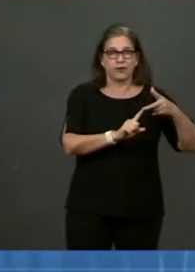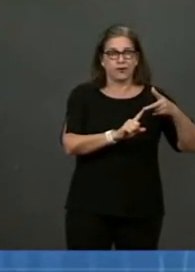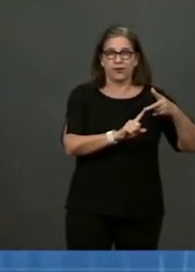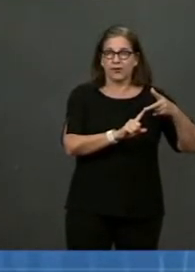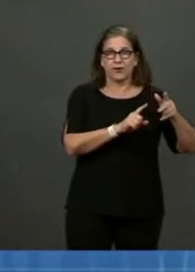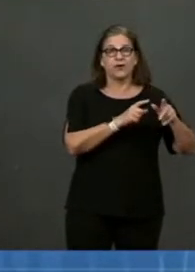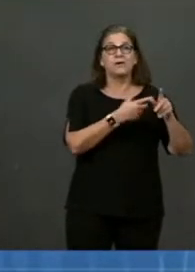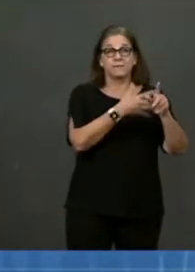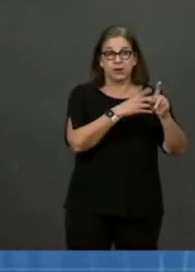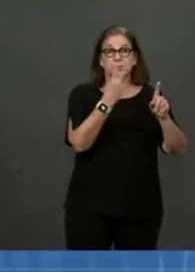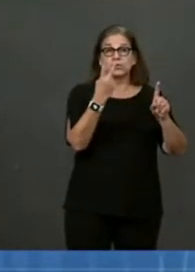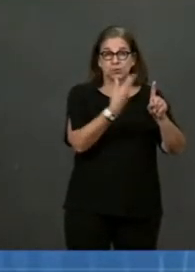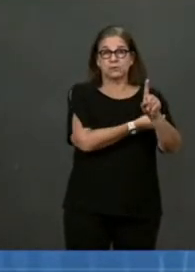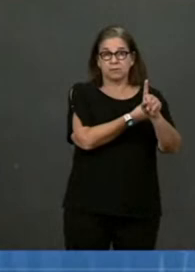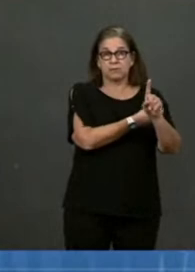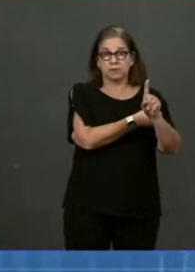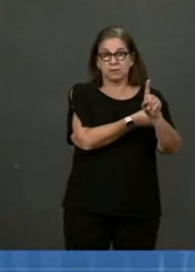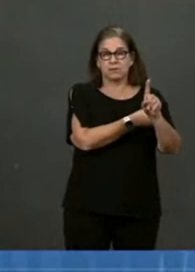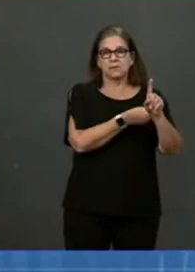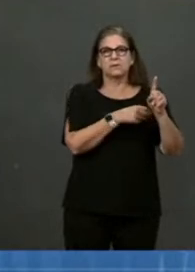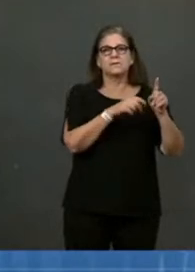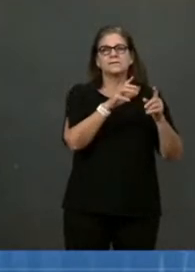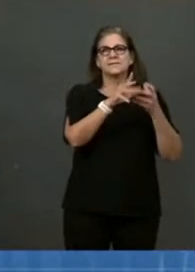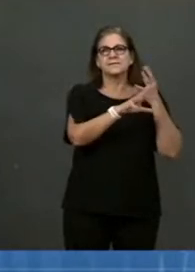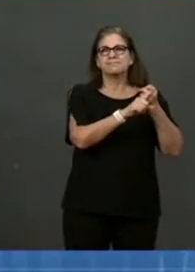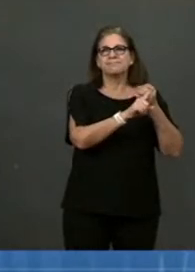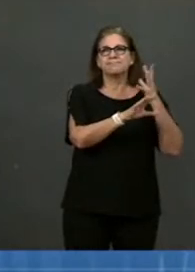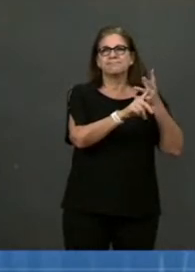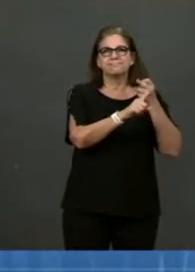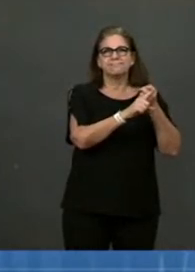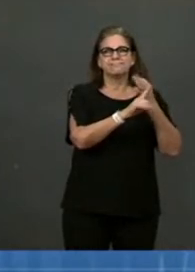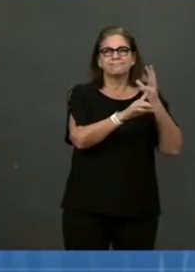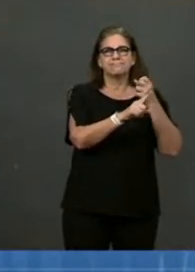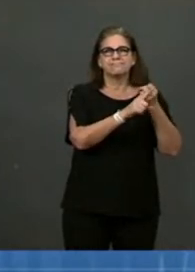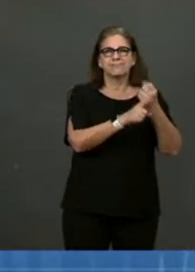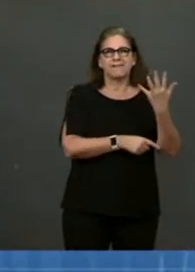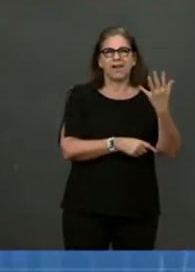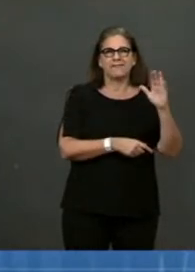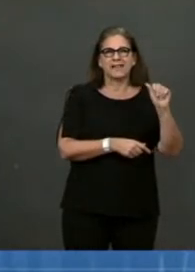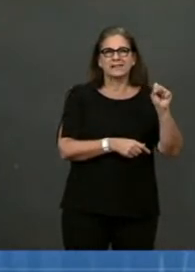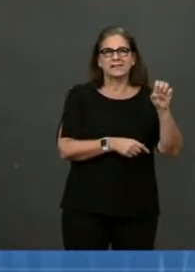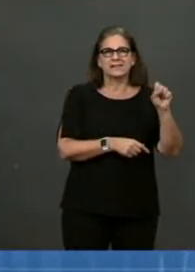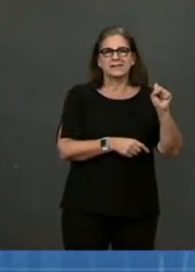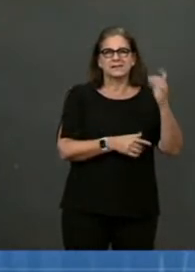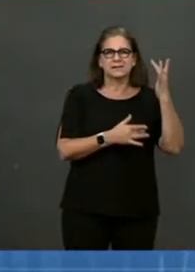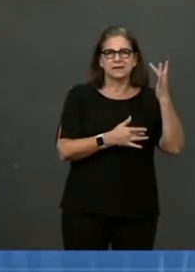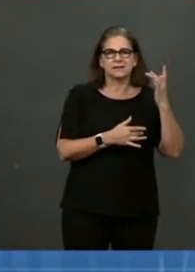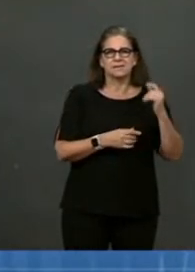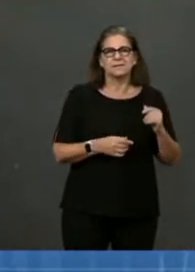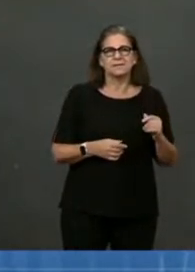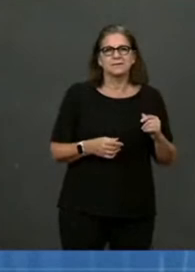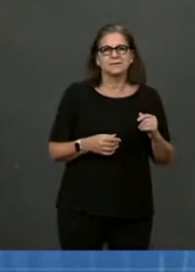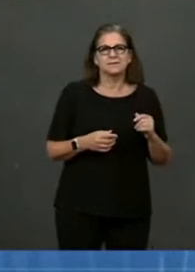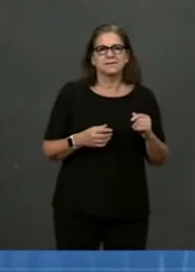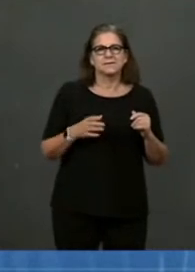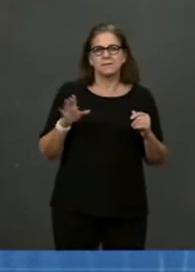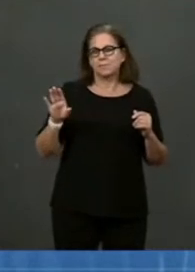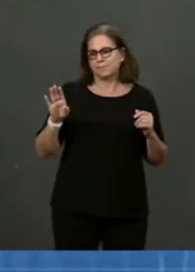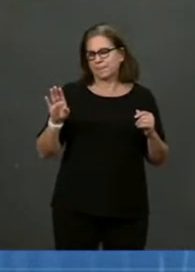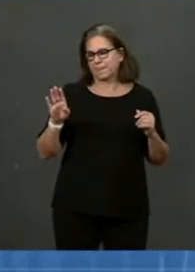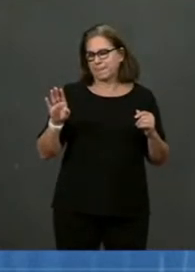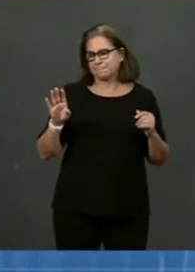and 109 cases in the non-booster group, again, with a very favorable safety profile.